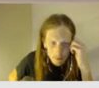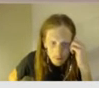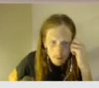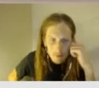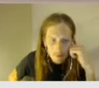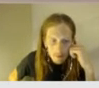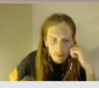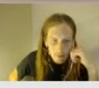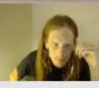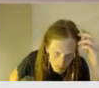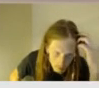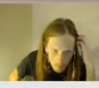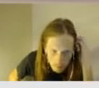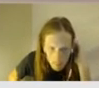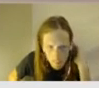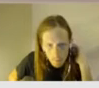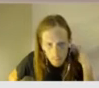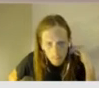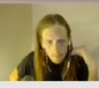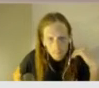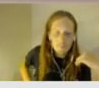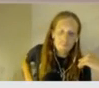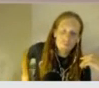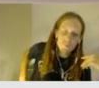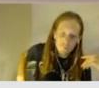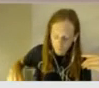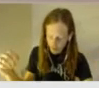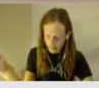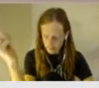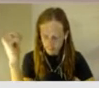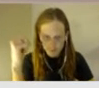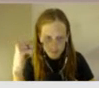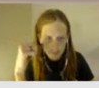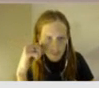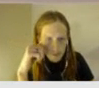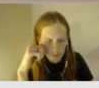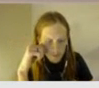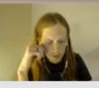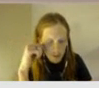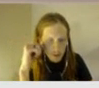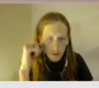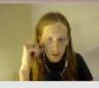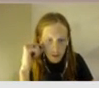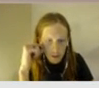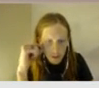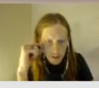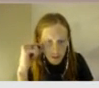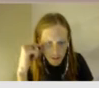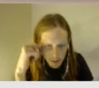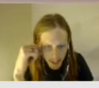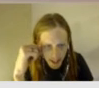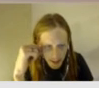again, being nice to somebody, that personal space usually can be shared. And I think, you know, good street photography allows that to